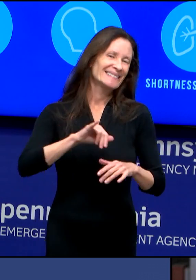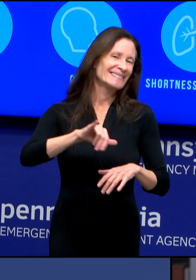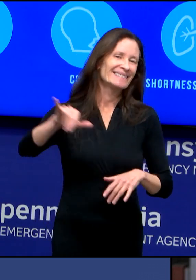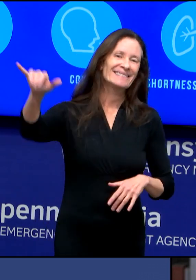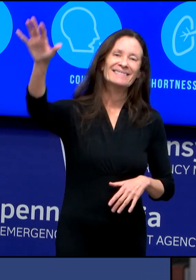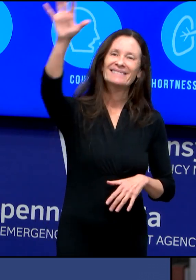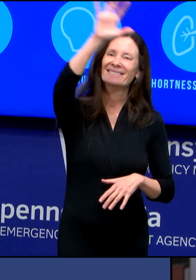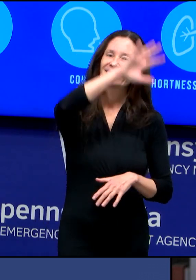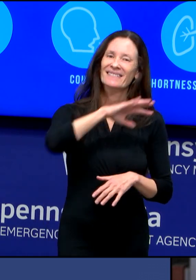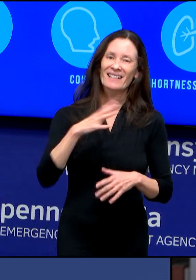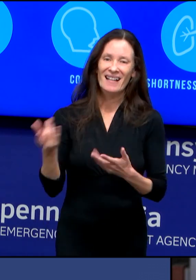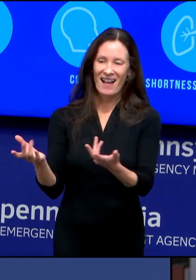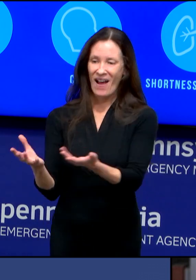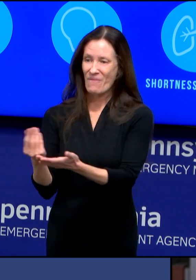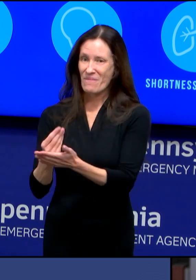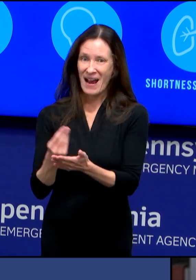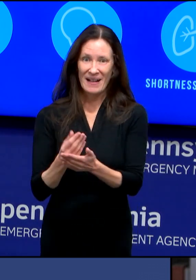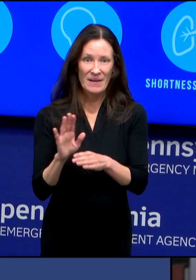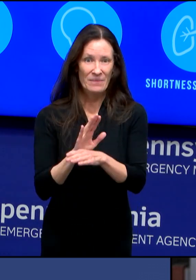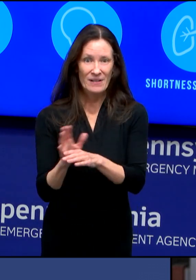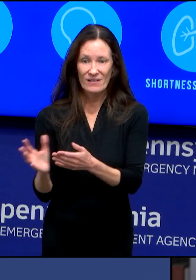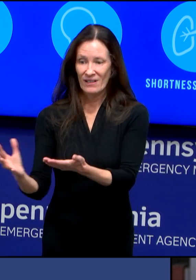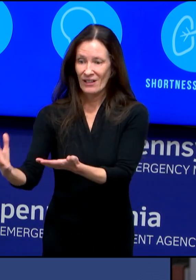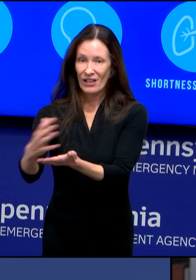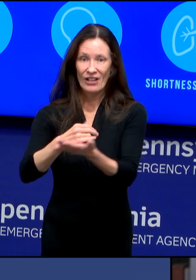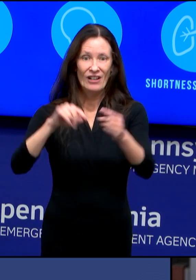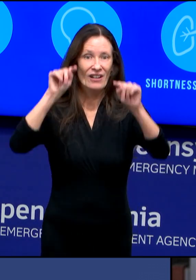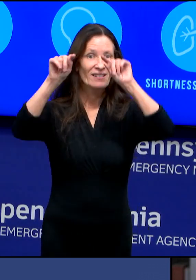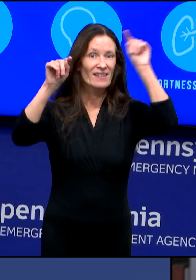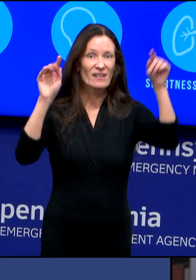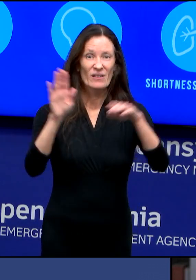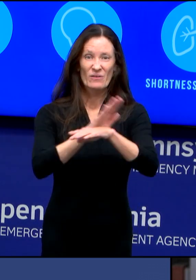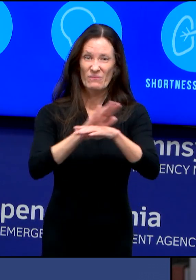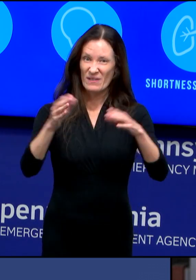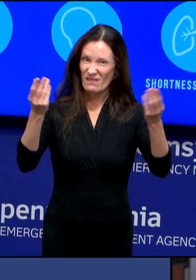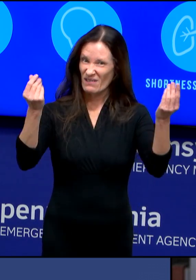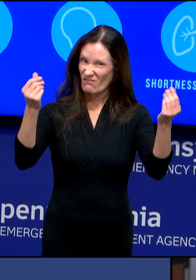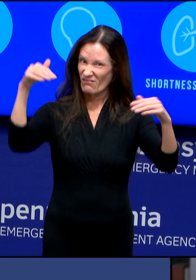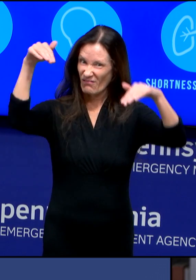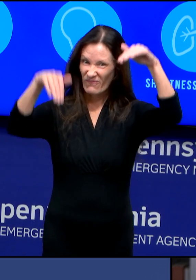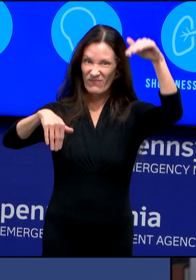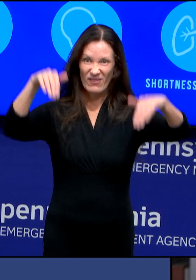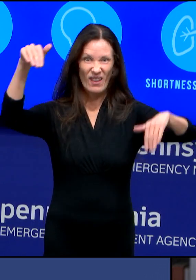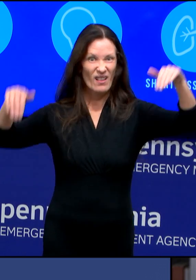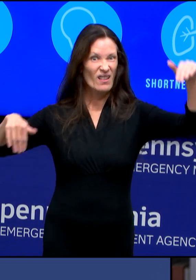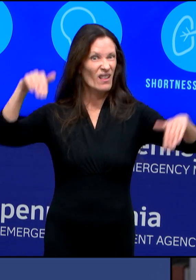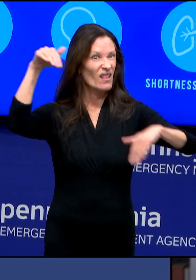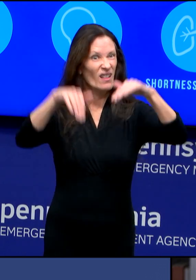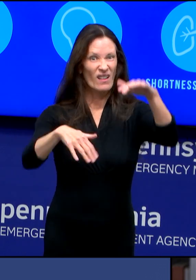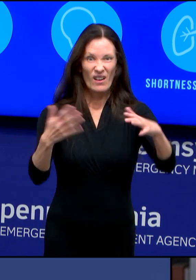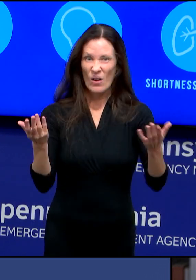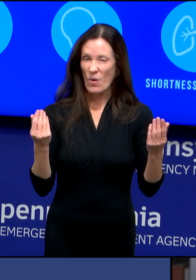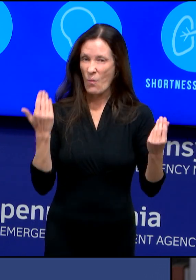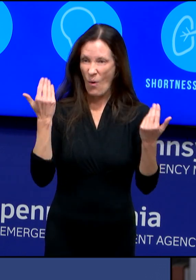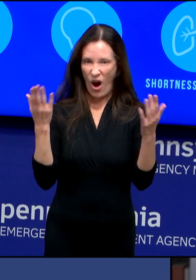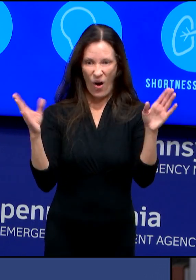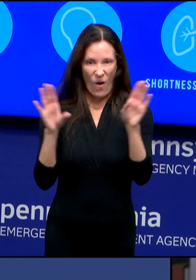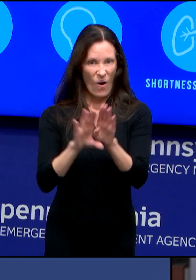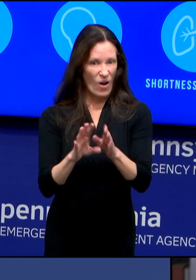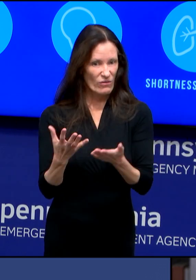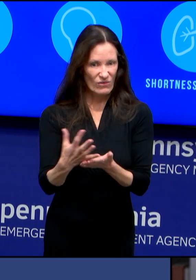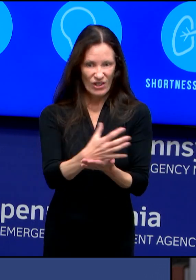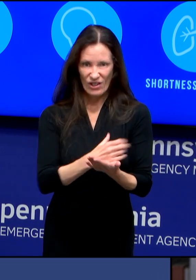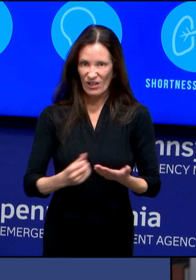I track that every day, and so I know what's coming in each day by category.